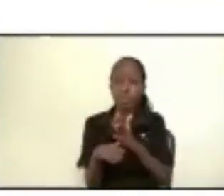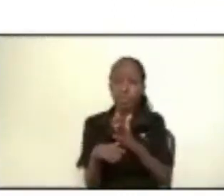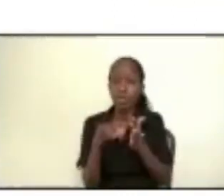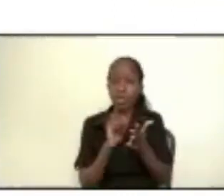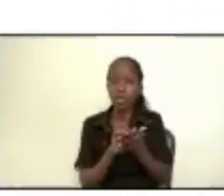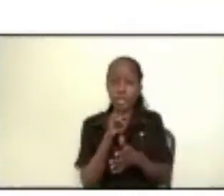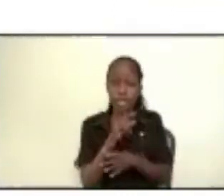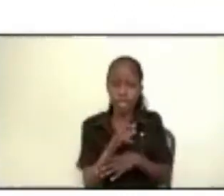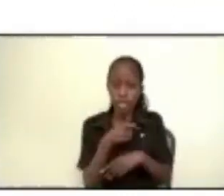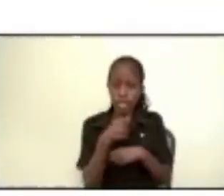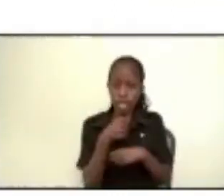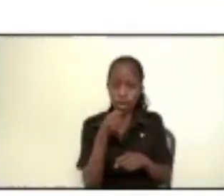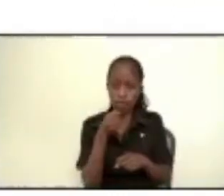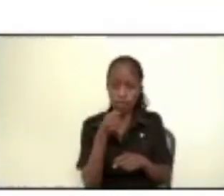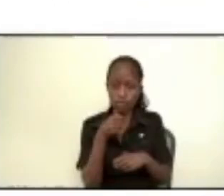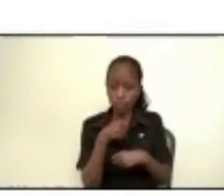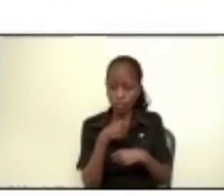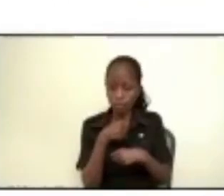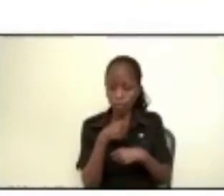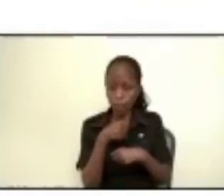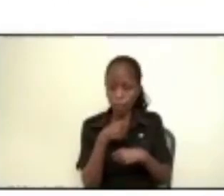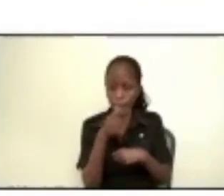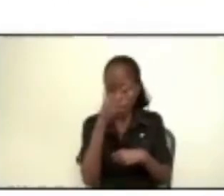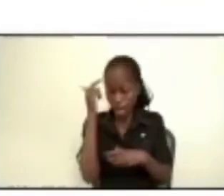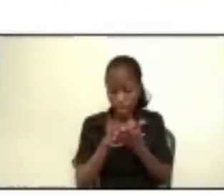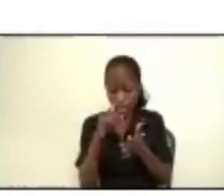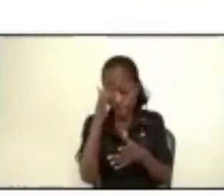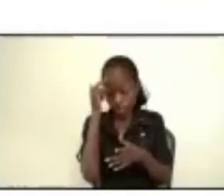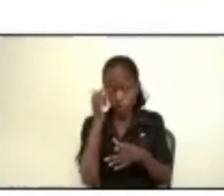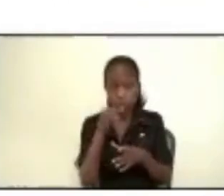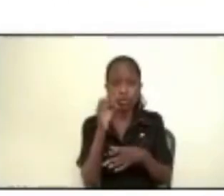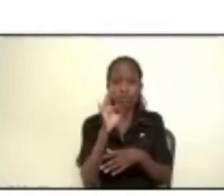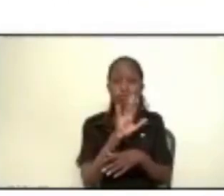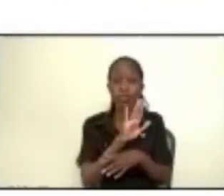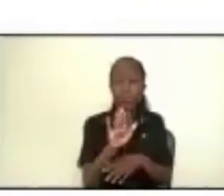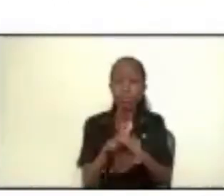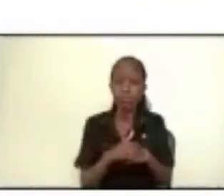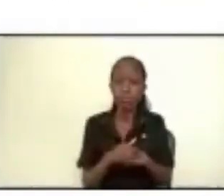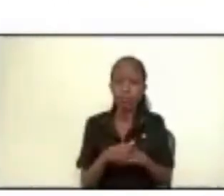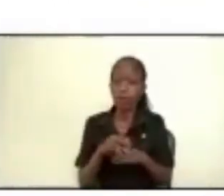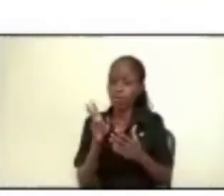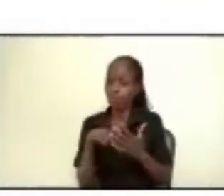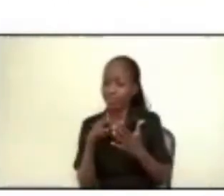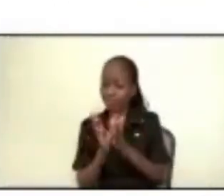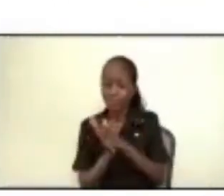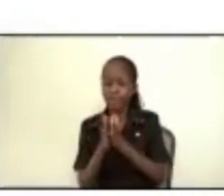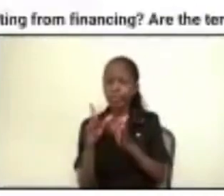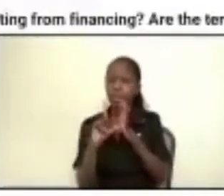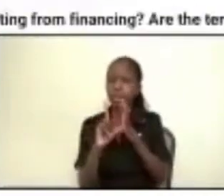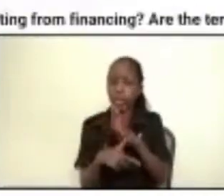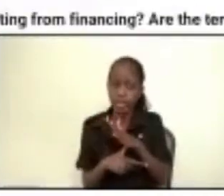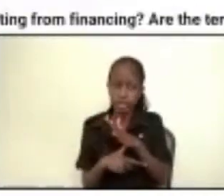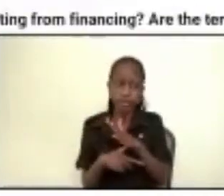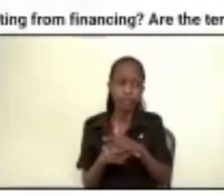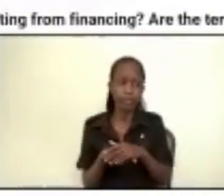caused. Yeah, so that's just something to think about. Those are just a few examples. You can read the articles in your own time. I've